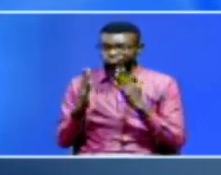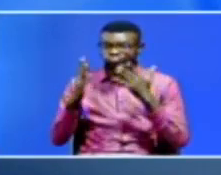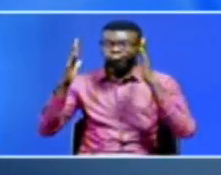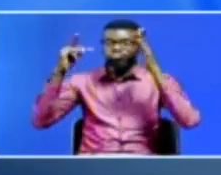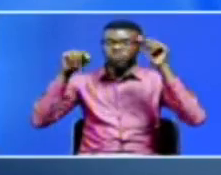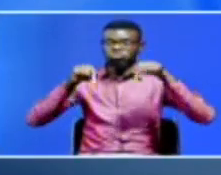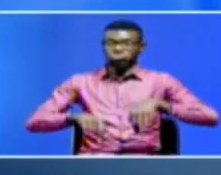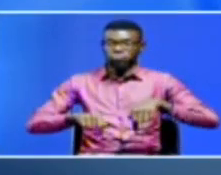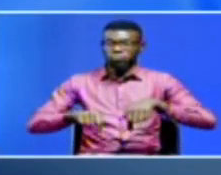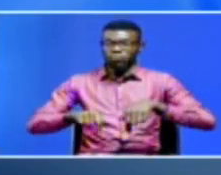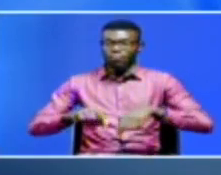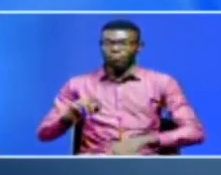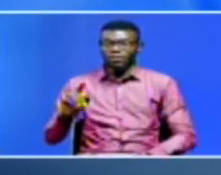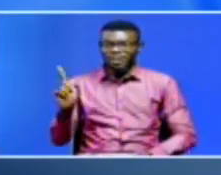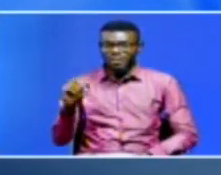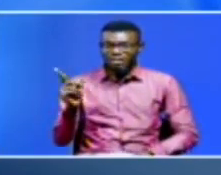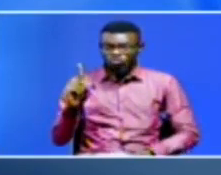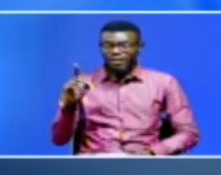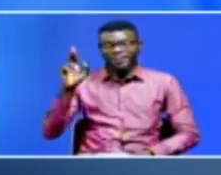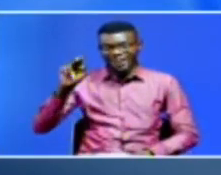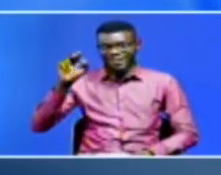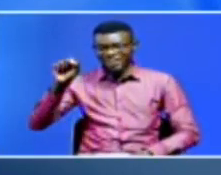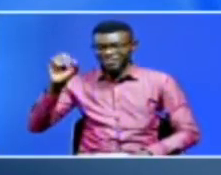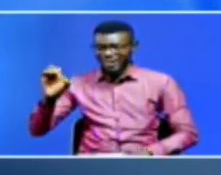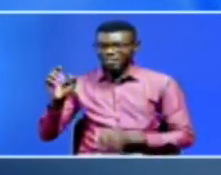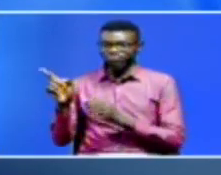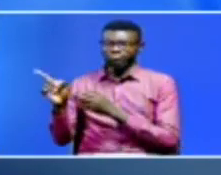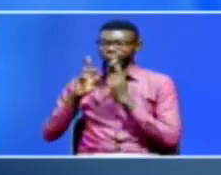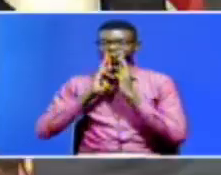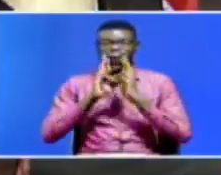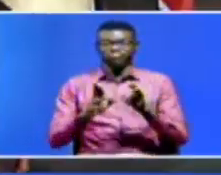today at the Nairobi Securities Exchange and now reports.